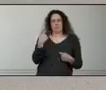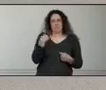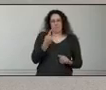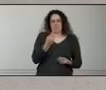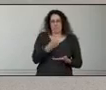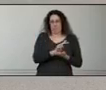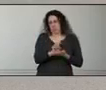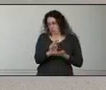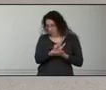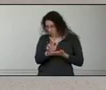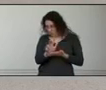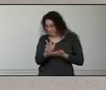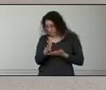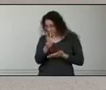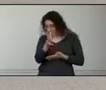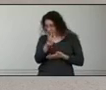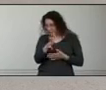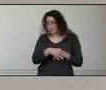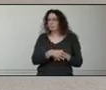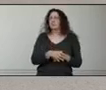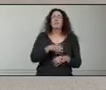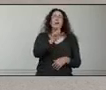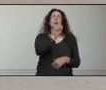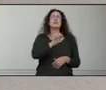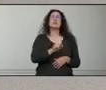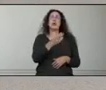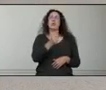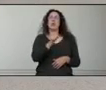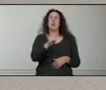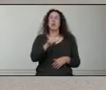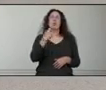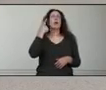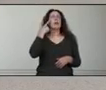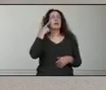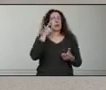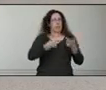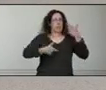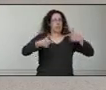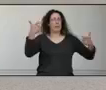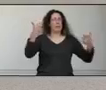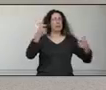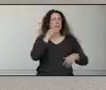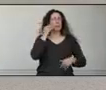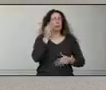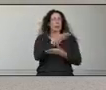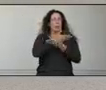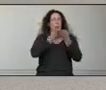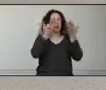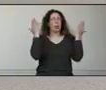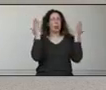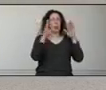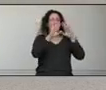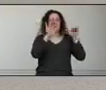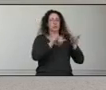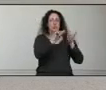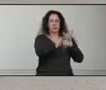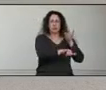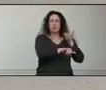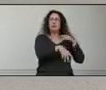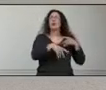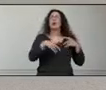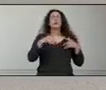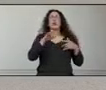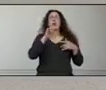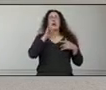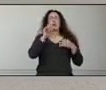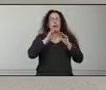weeks. So, South Hall is, I believe, one of our largest shelters, and so it's still not clear at this stage whether